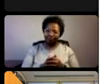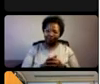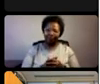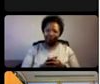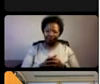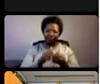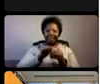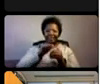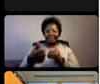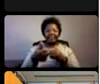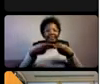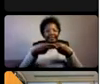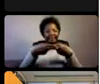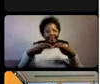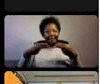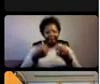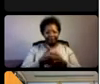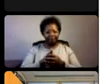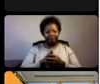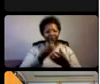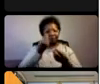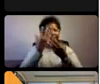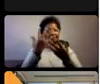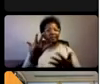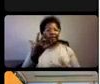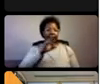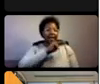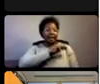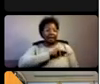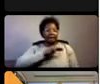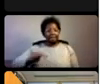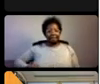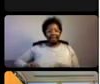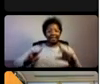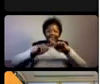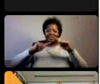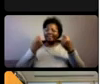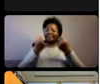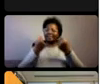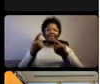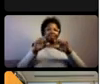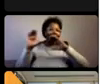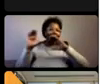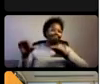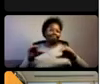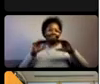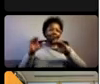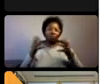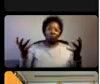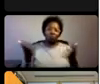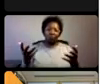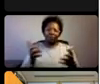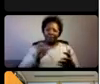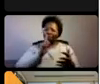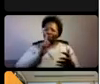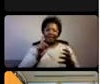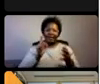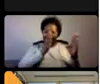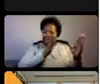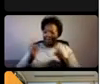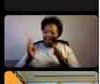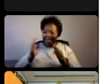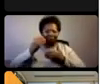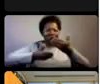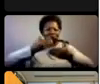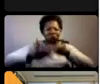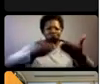slide. So what the mayor and the mayor's team has done is took a very proactive approach. And the